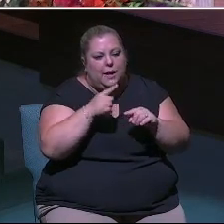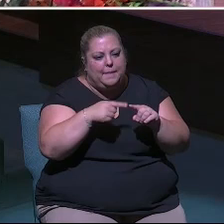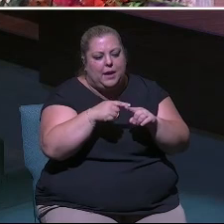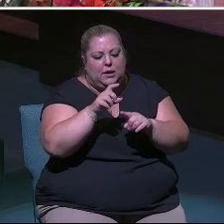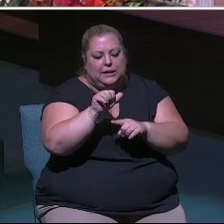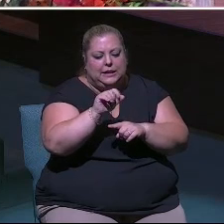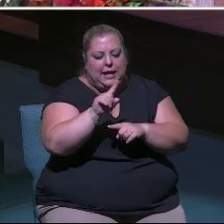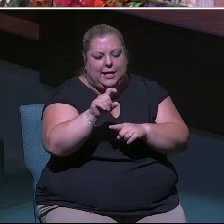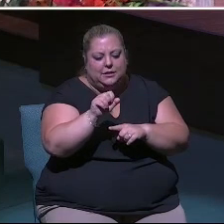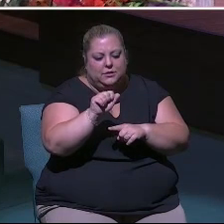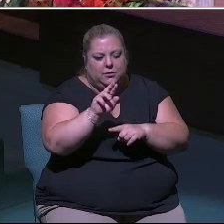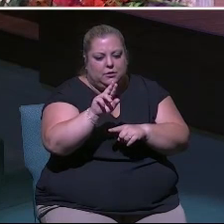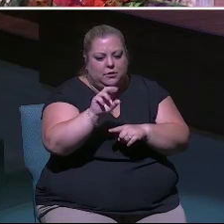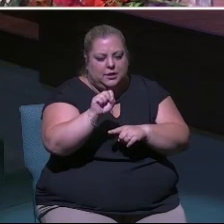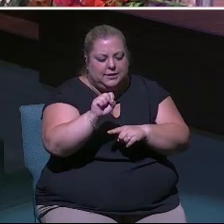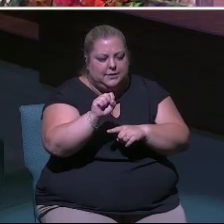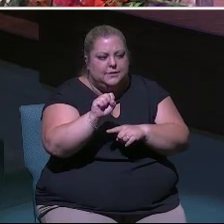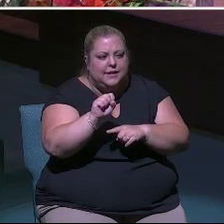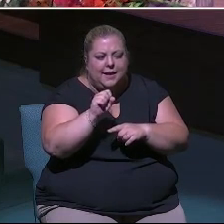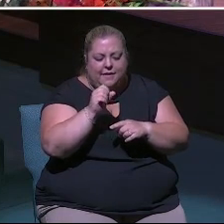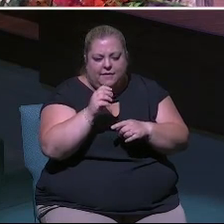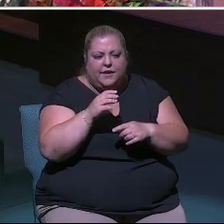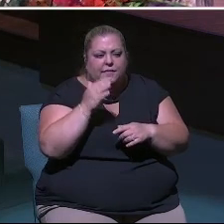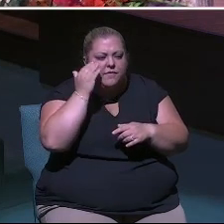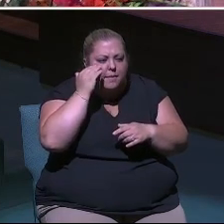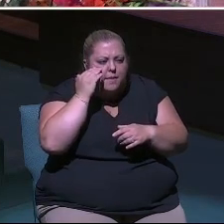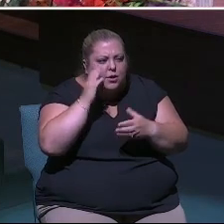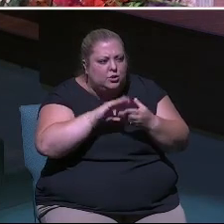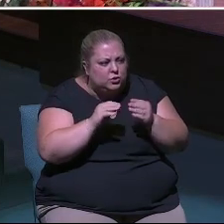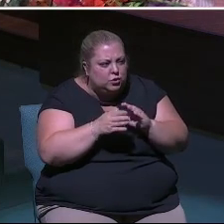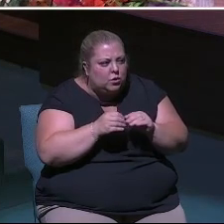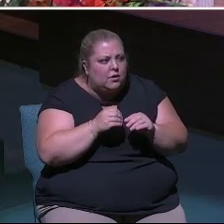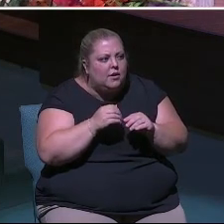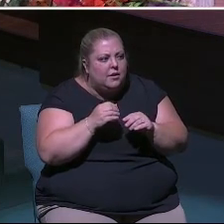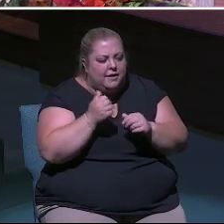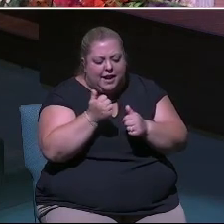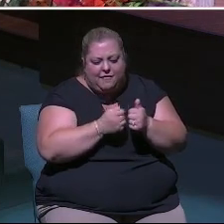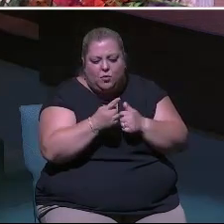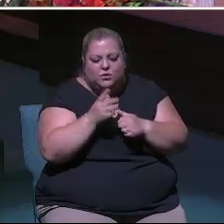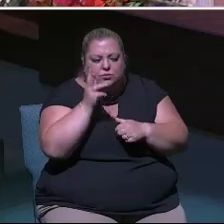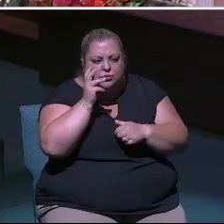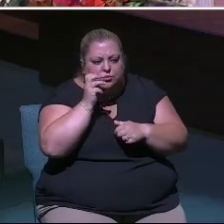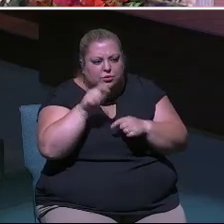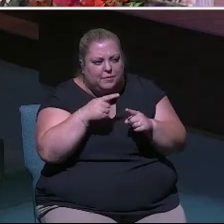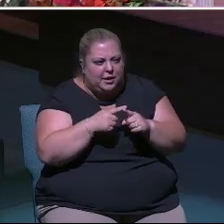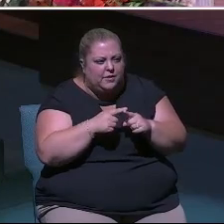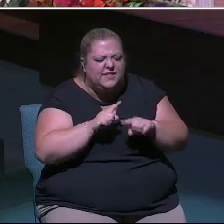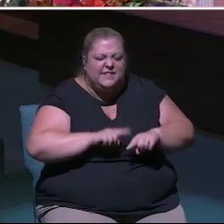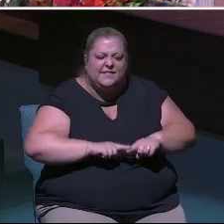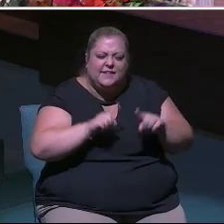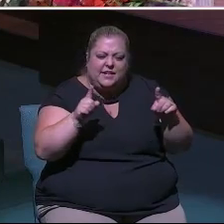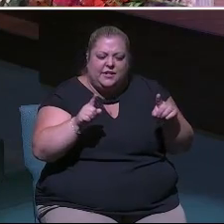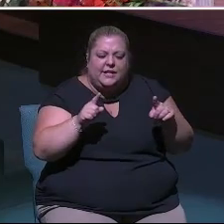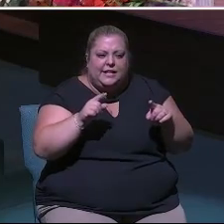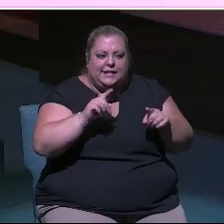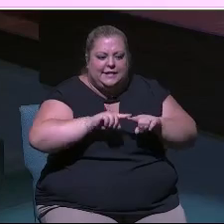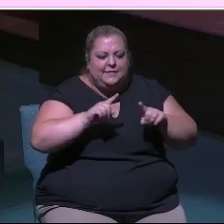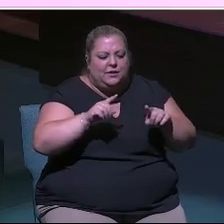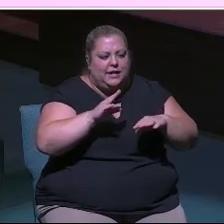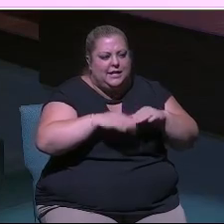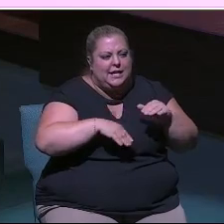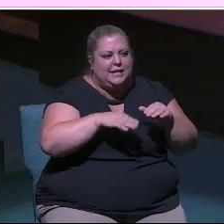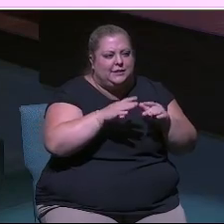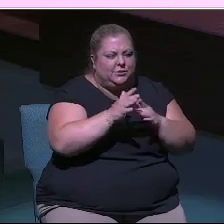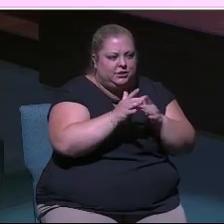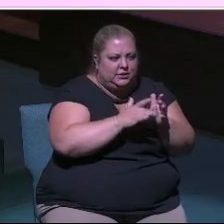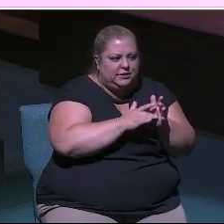story. Everyone's heard about Lazarus. Lazarus was a very dear friend of Jesus. He and his two sisters, Mary and Martha, were close